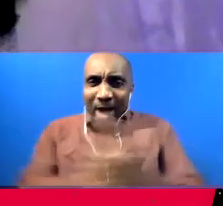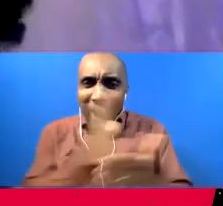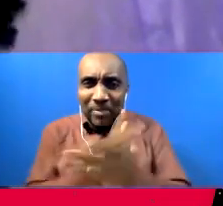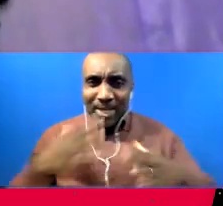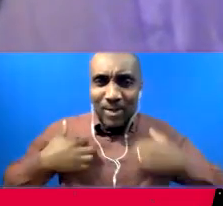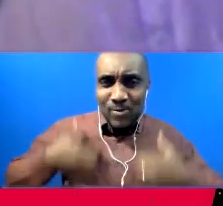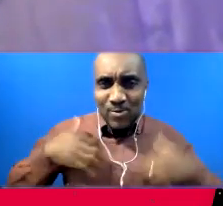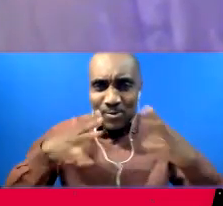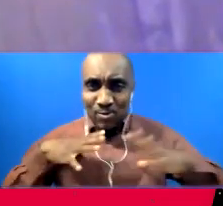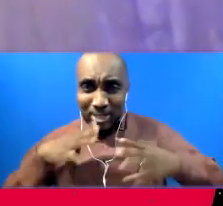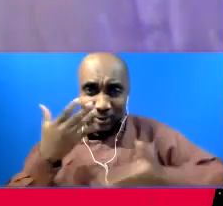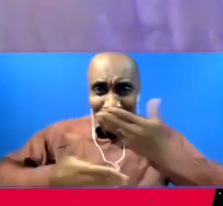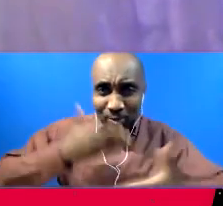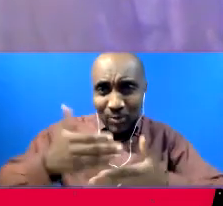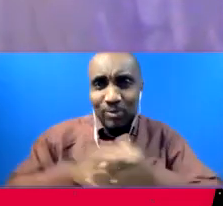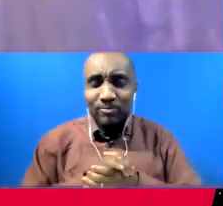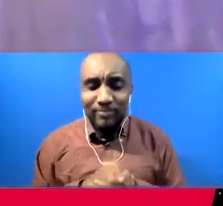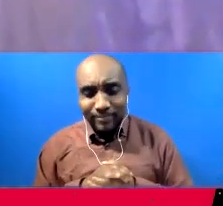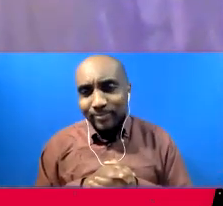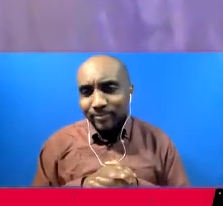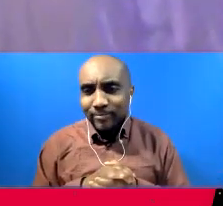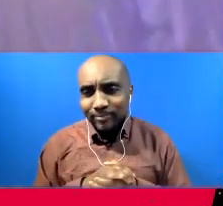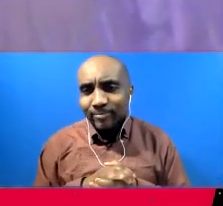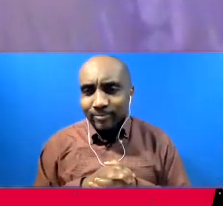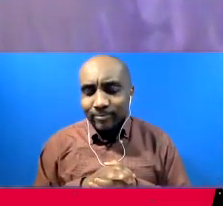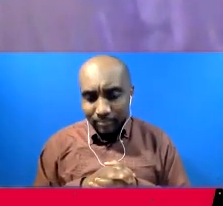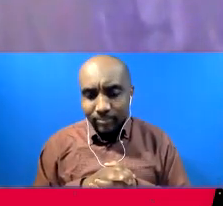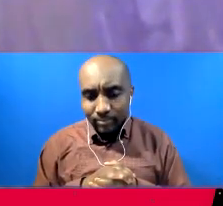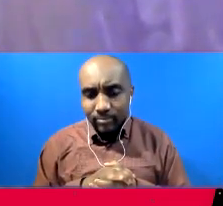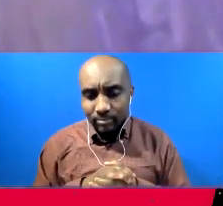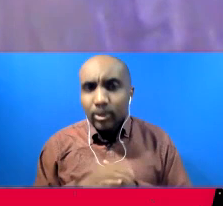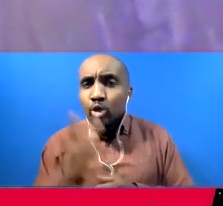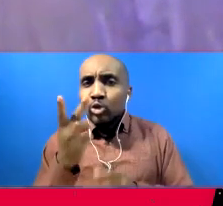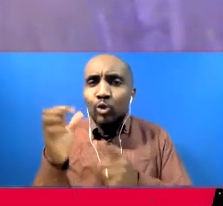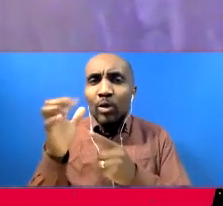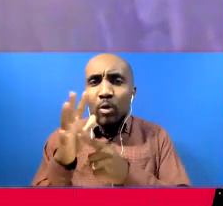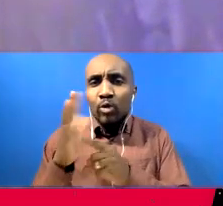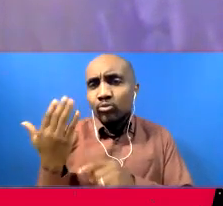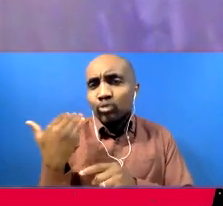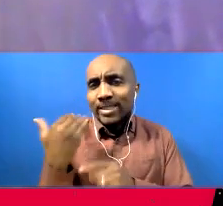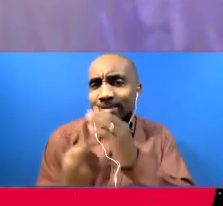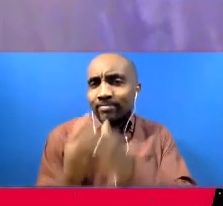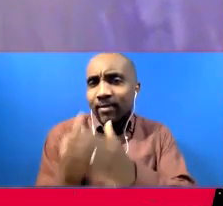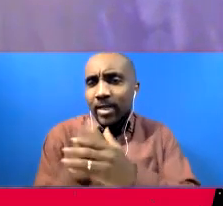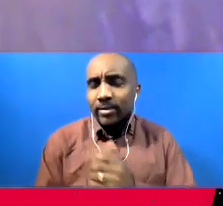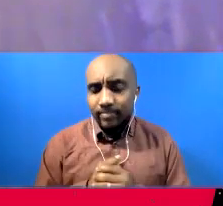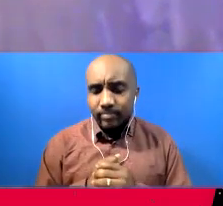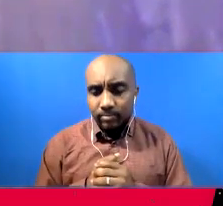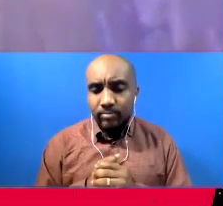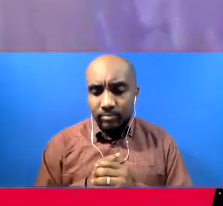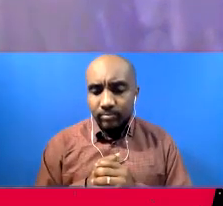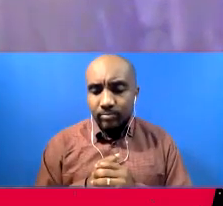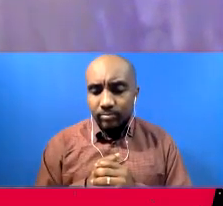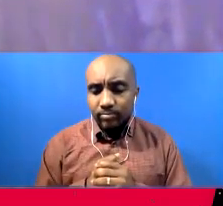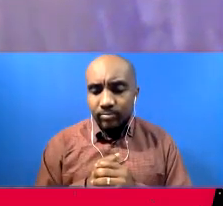and pleased to be with you here today to discuss and draw out linkages between two significant moments in recent memory and the mass movements that